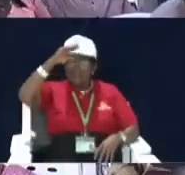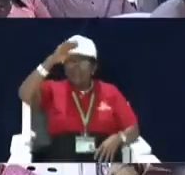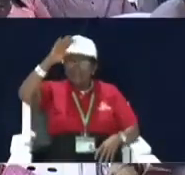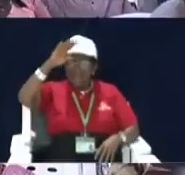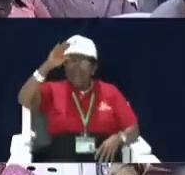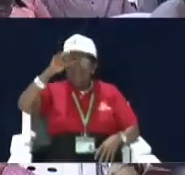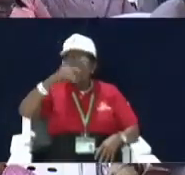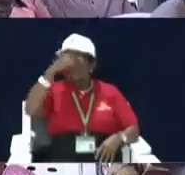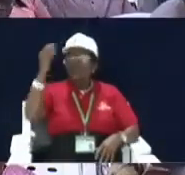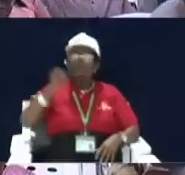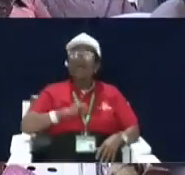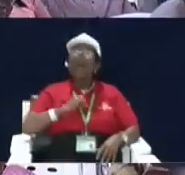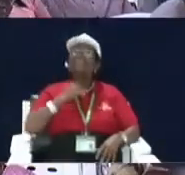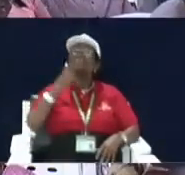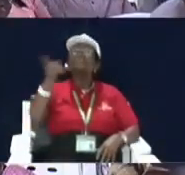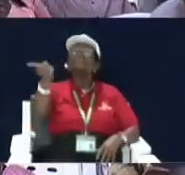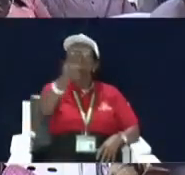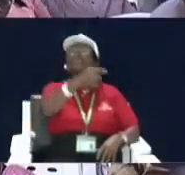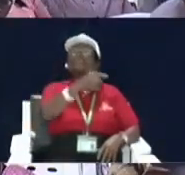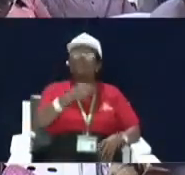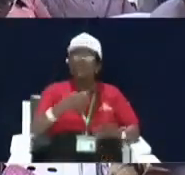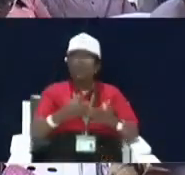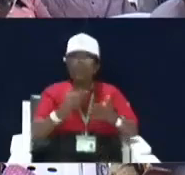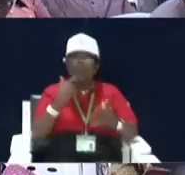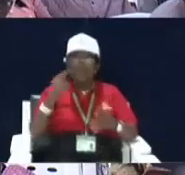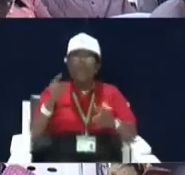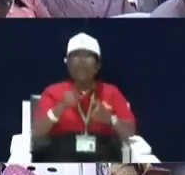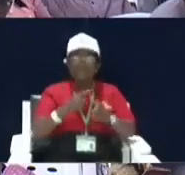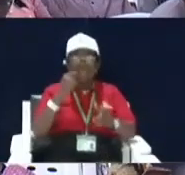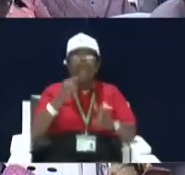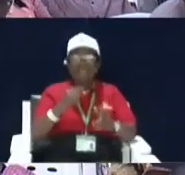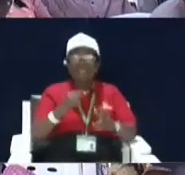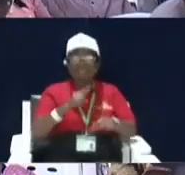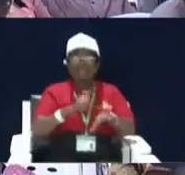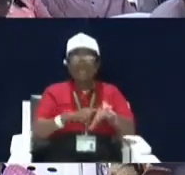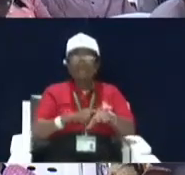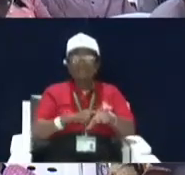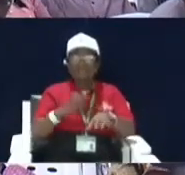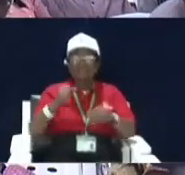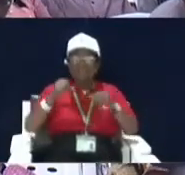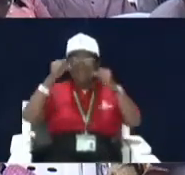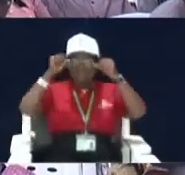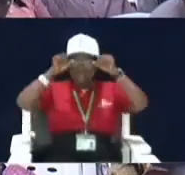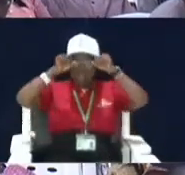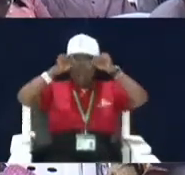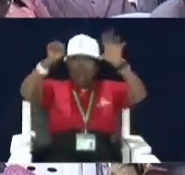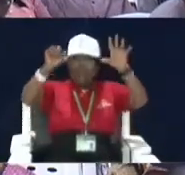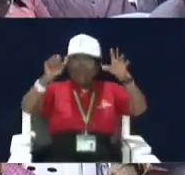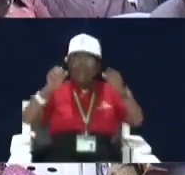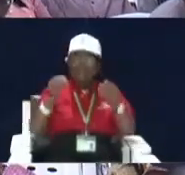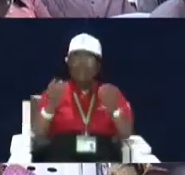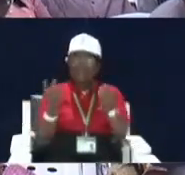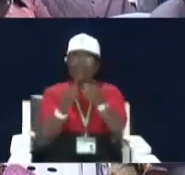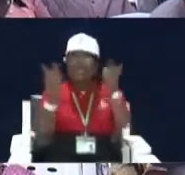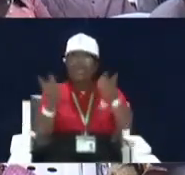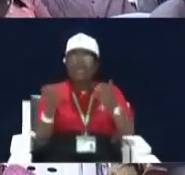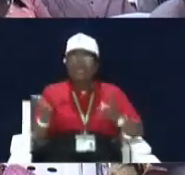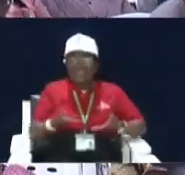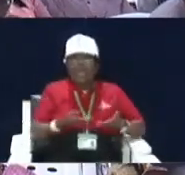Because I've told you before, the first time a president visited us here for a